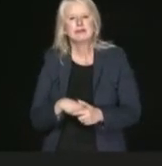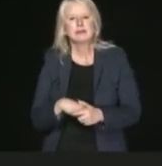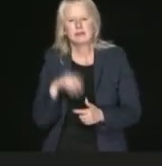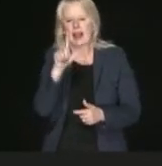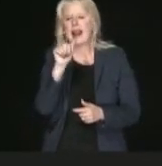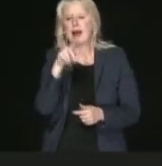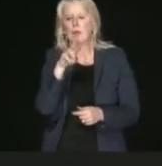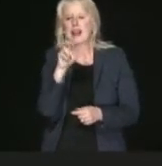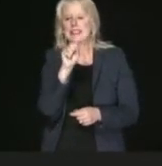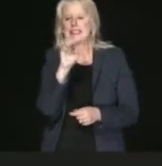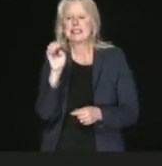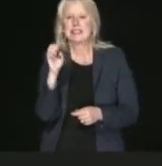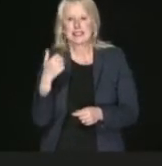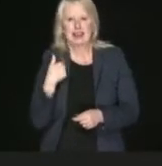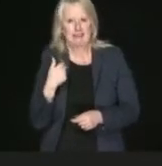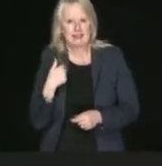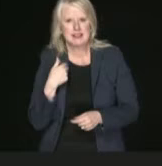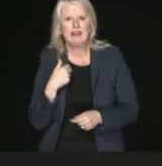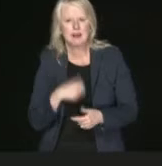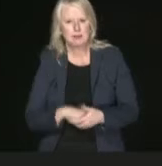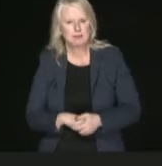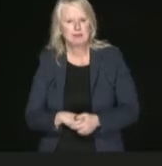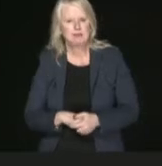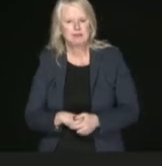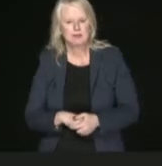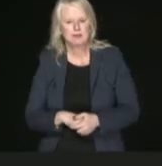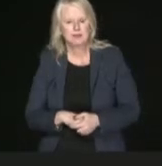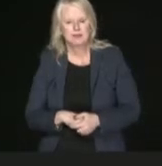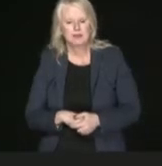Presse canadienne. À vous.